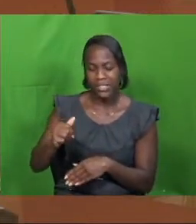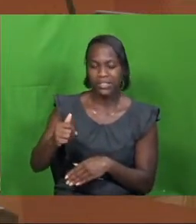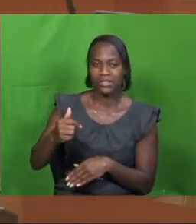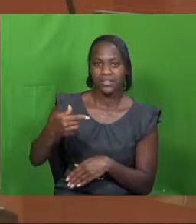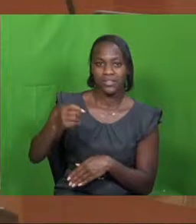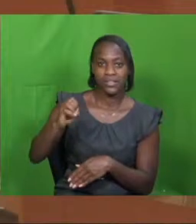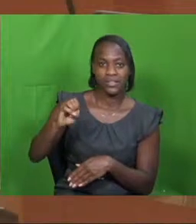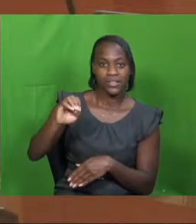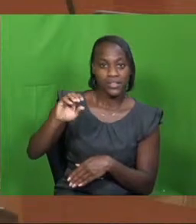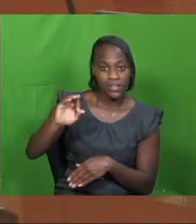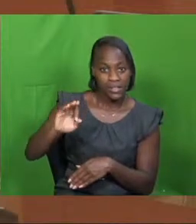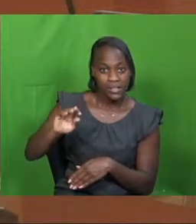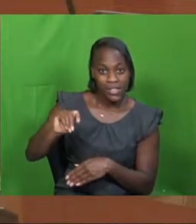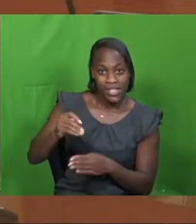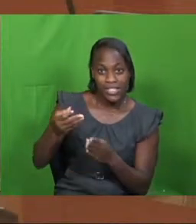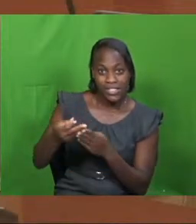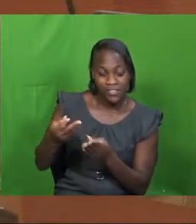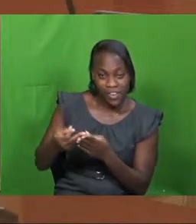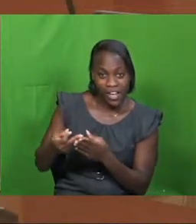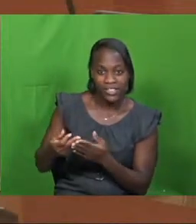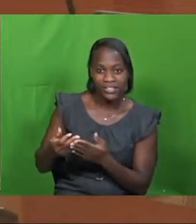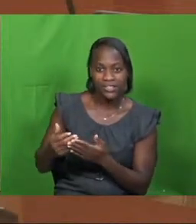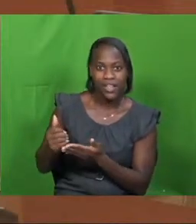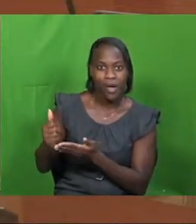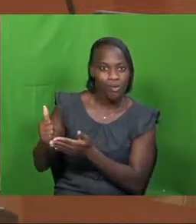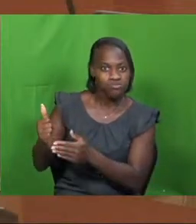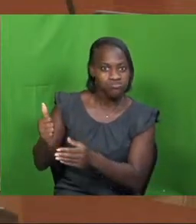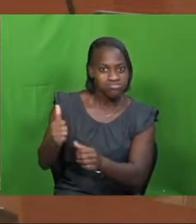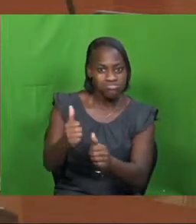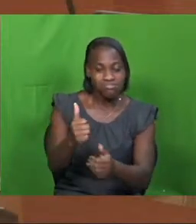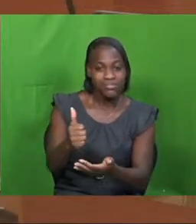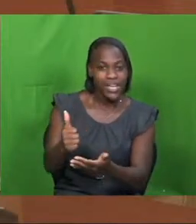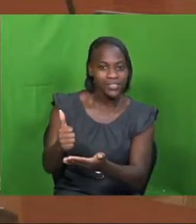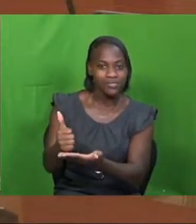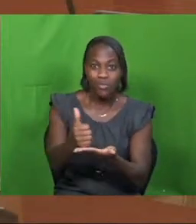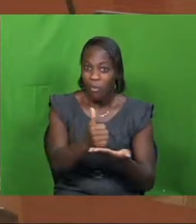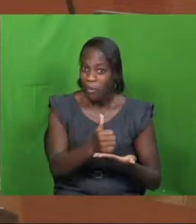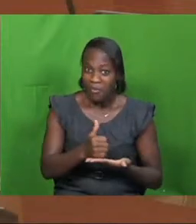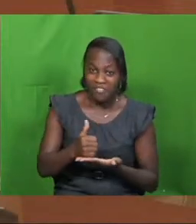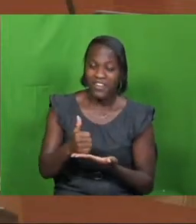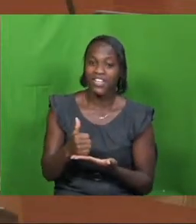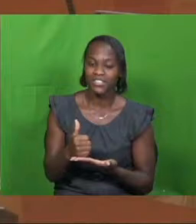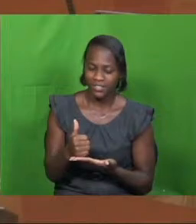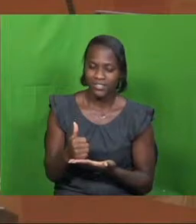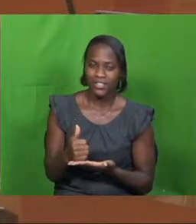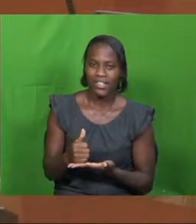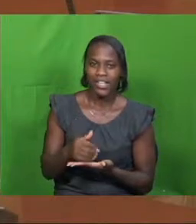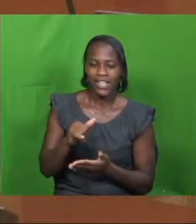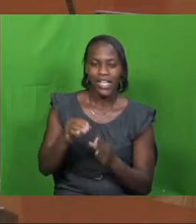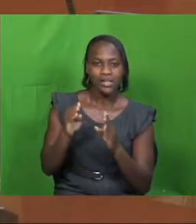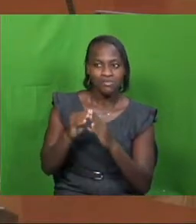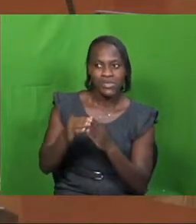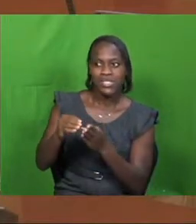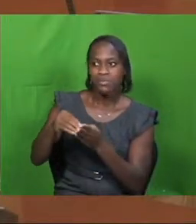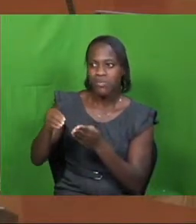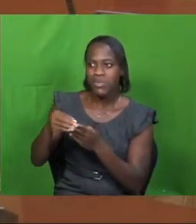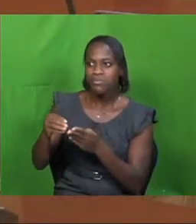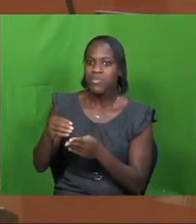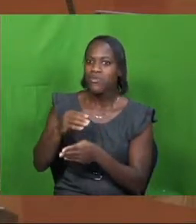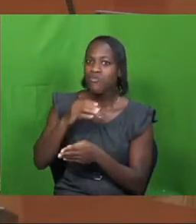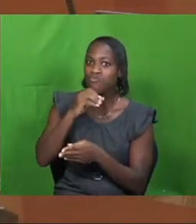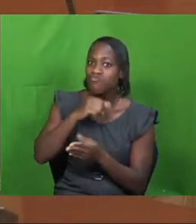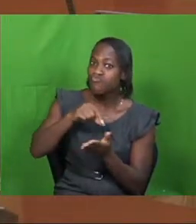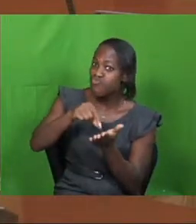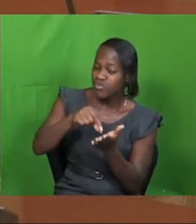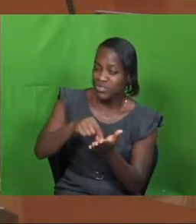and Common Fund to ensure that we ultimately meet and deal with the arrears. So, yes, it's